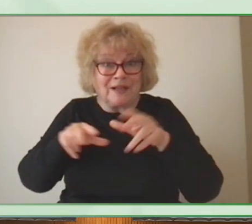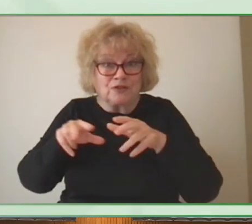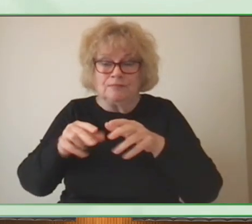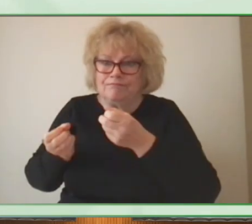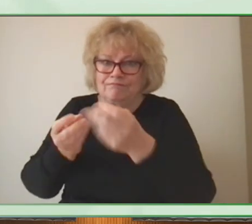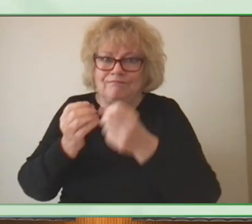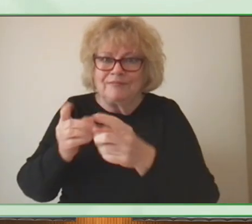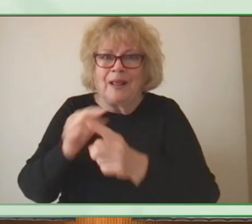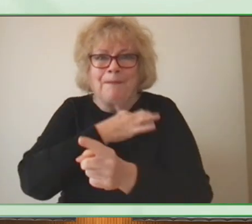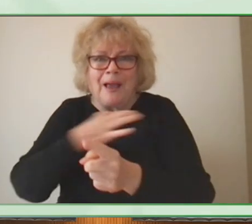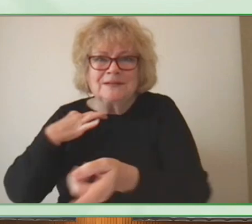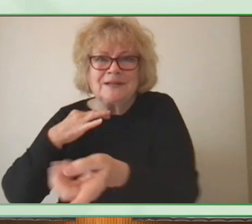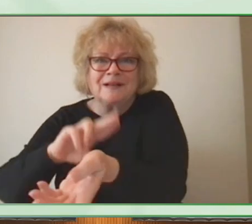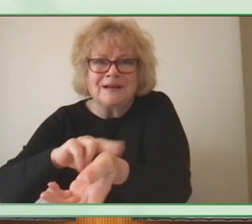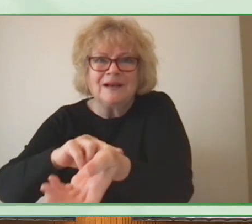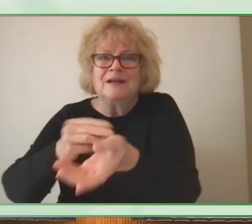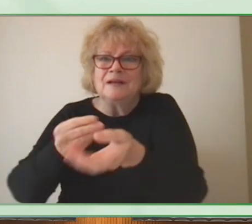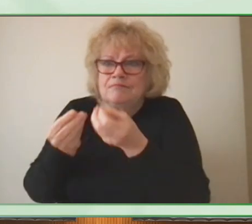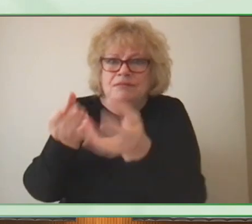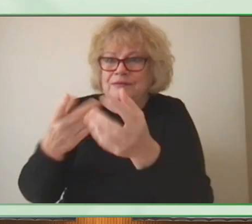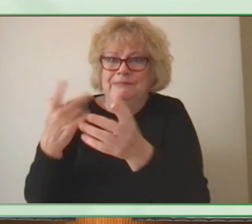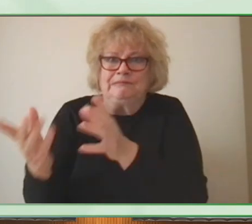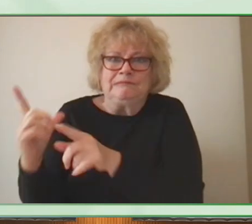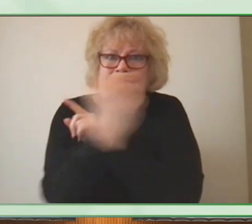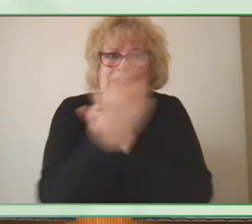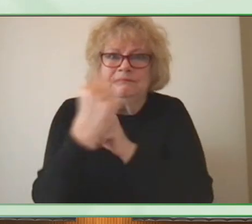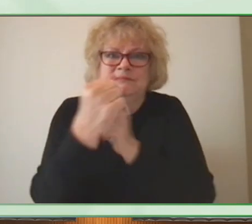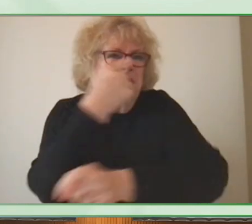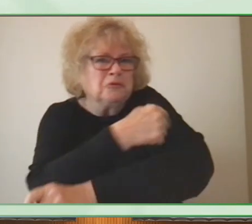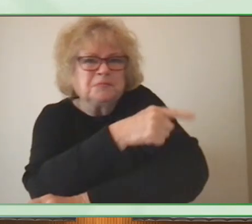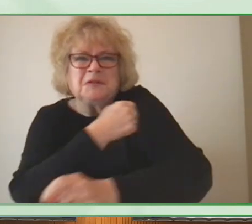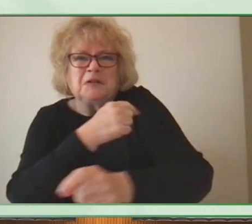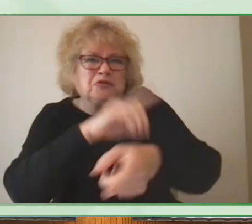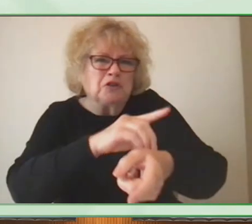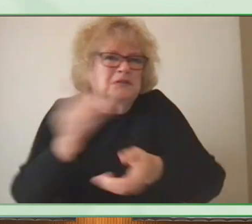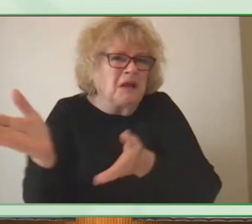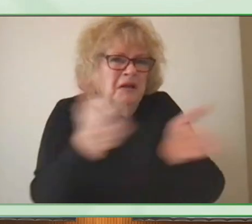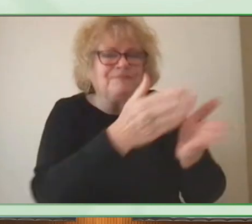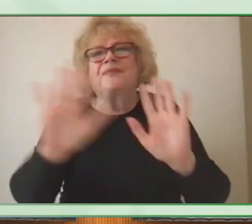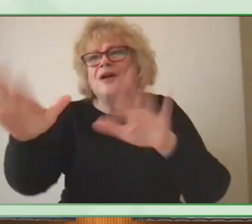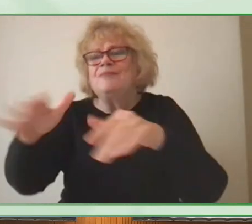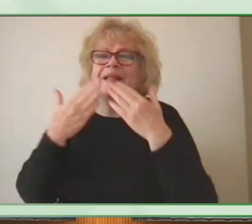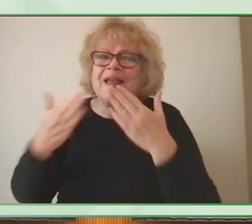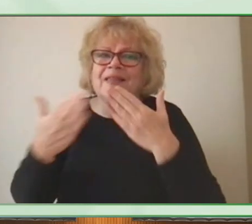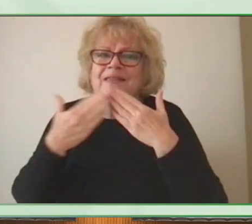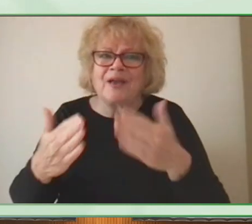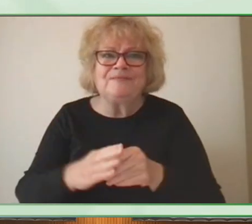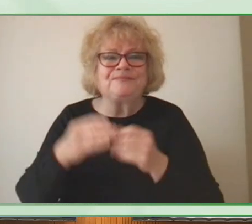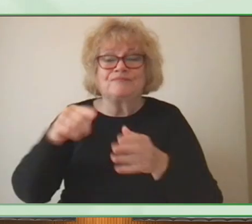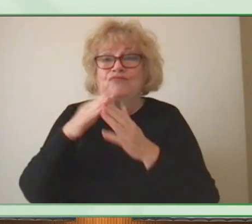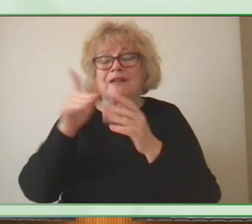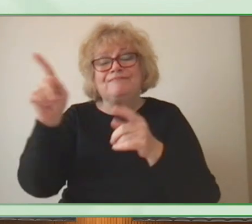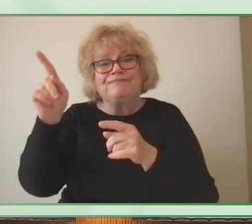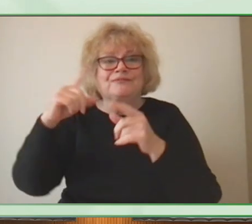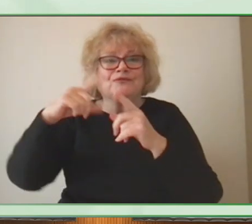without disabilities, and they were asking, why you are providing support only for people with disabilities? We also need this support,